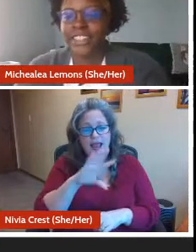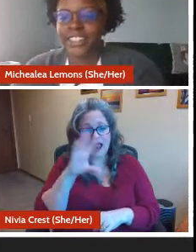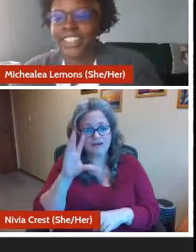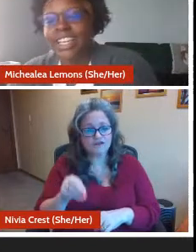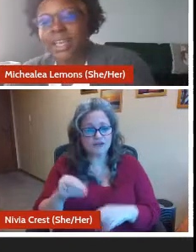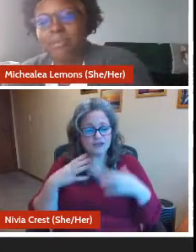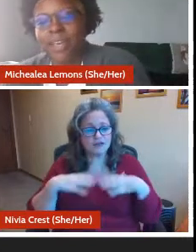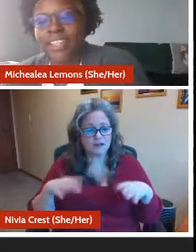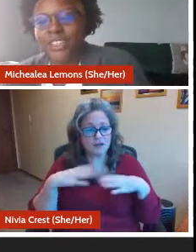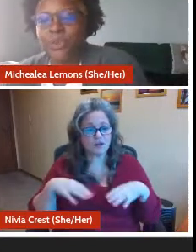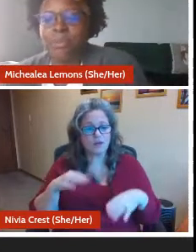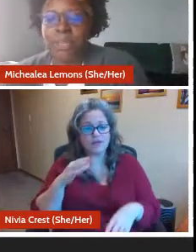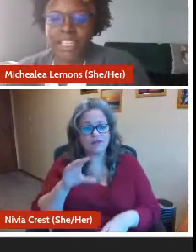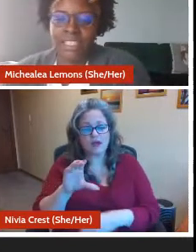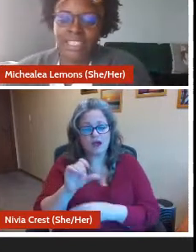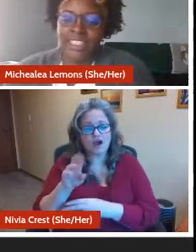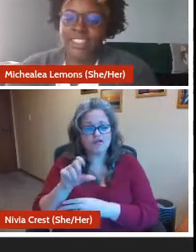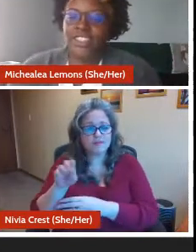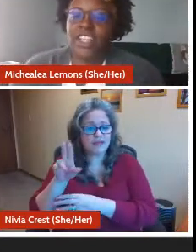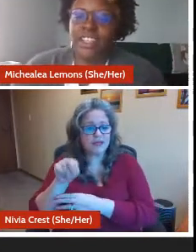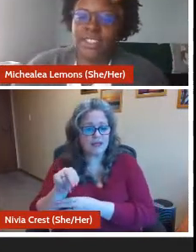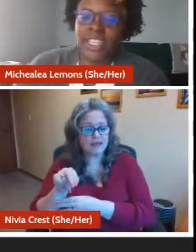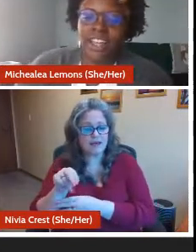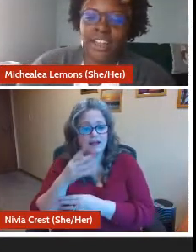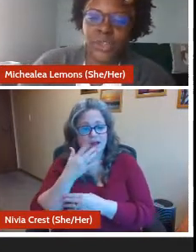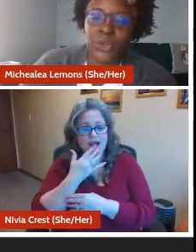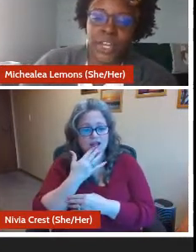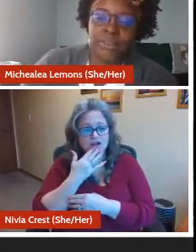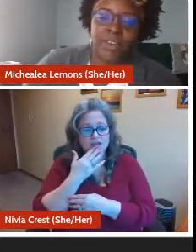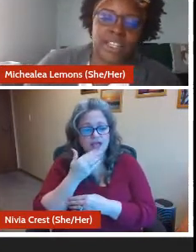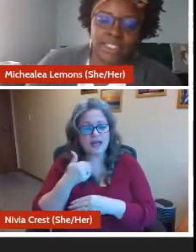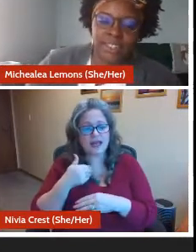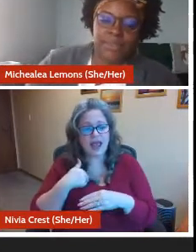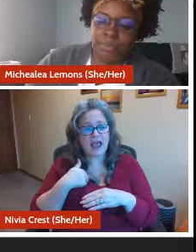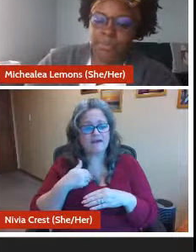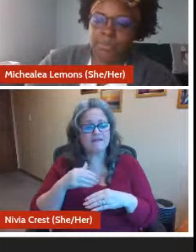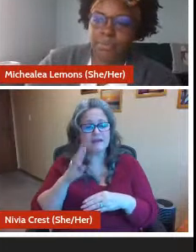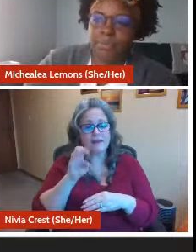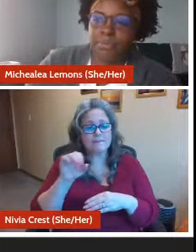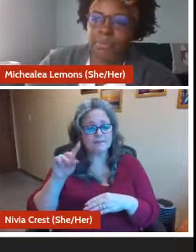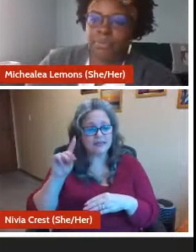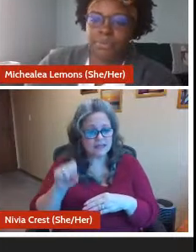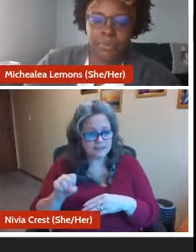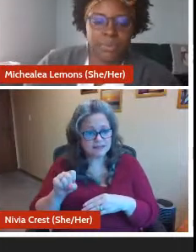Caribbean colors, embellished with beads, shells, and other creative finds.